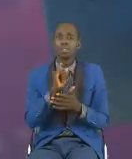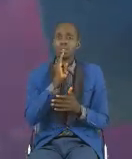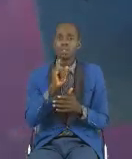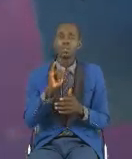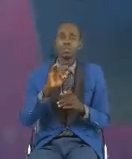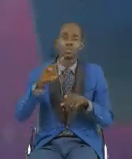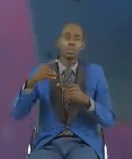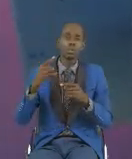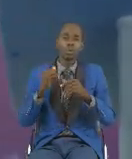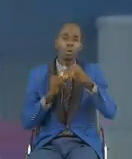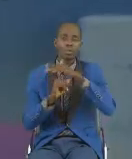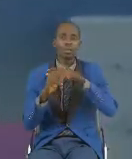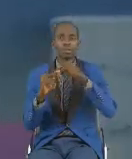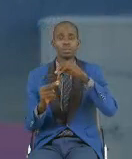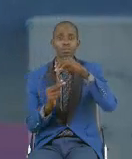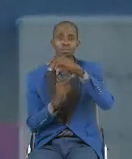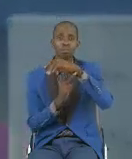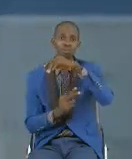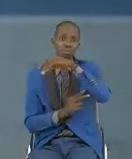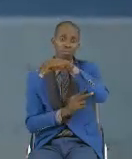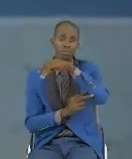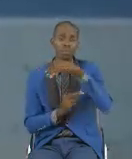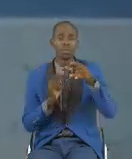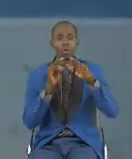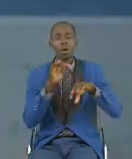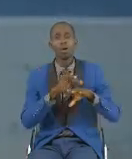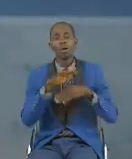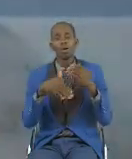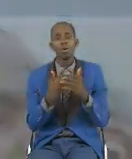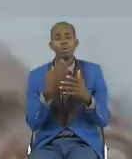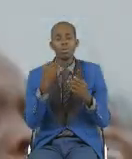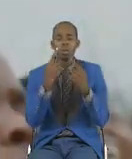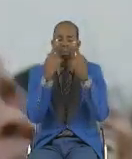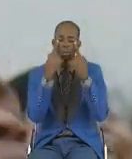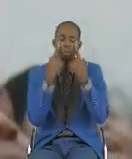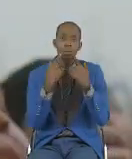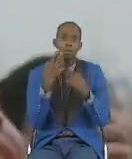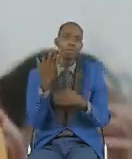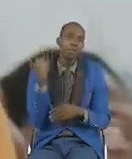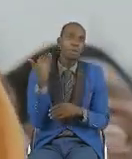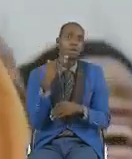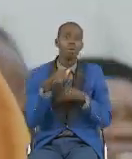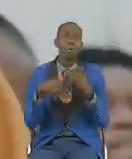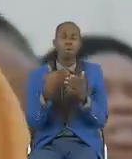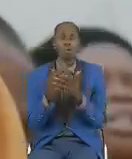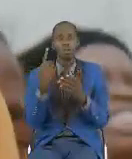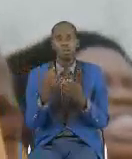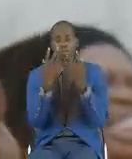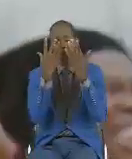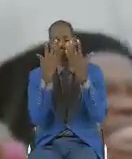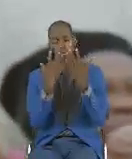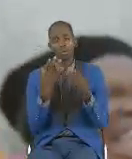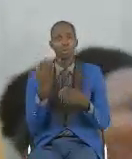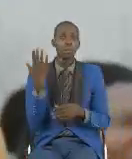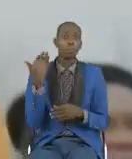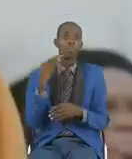bridge. Look at all the tears of the past, all the sorrows of the past, all the pains of